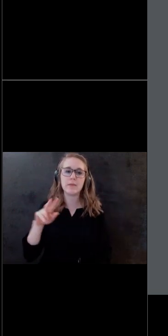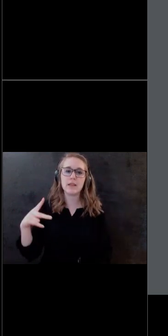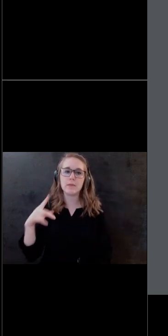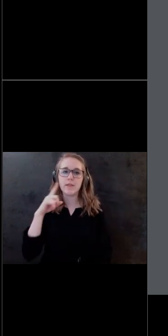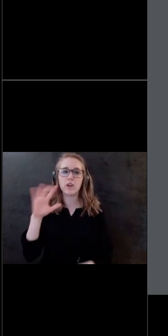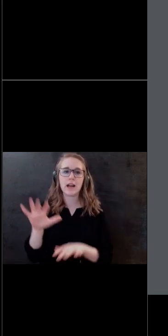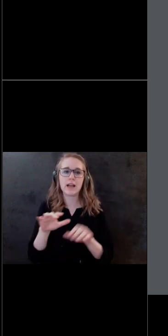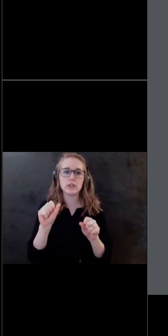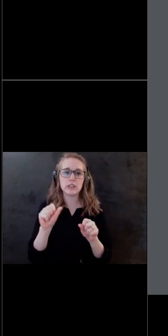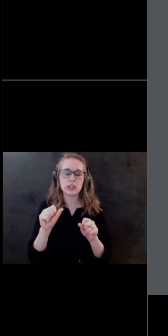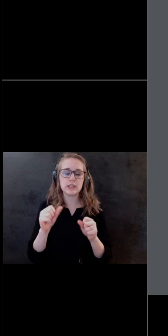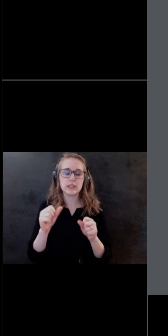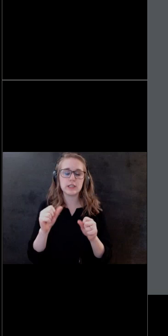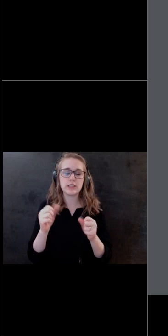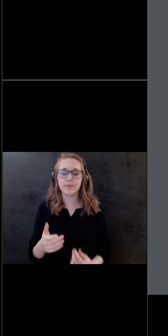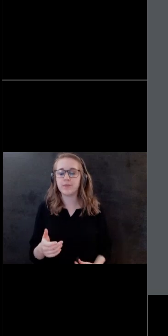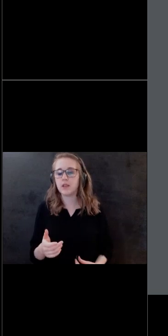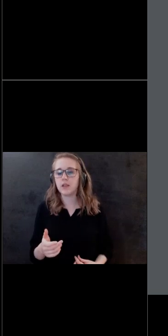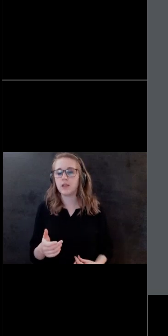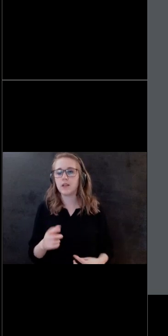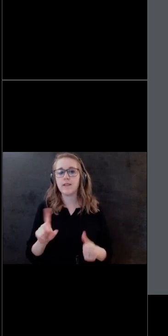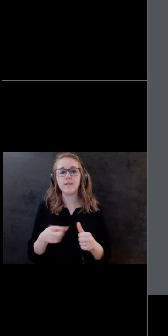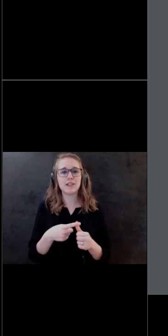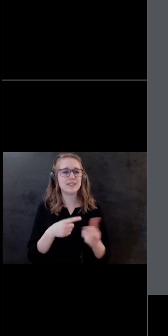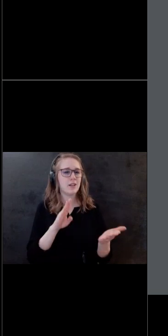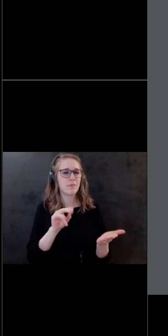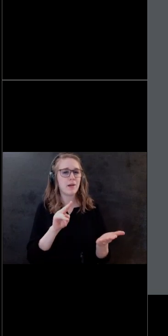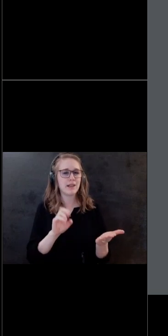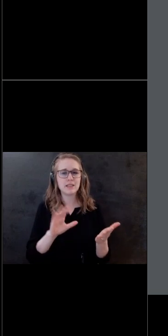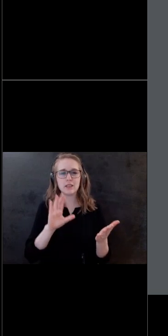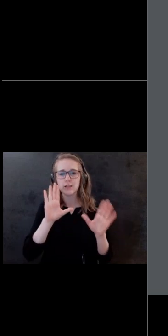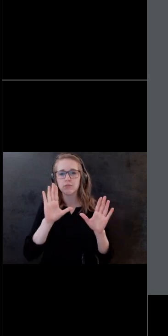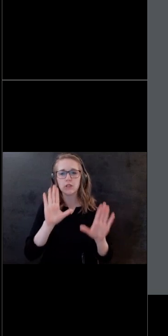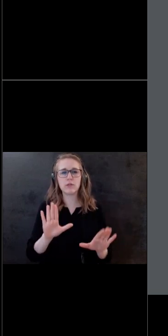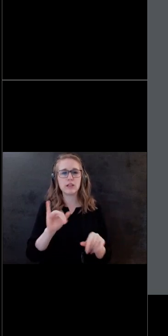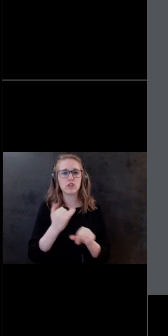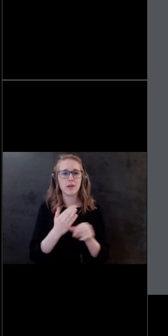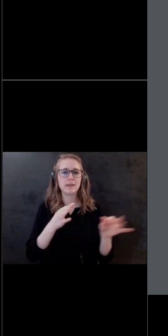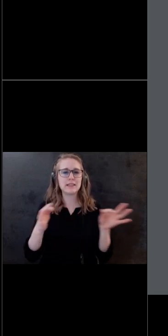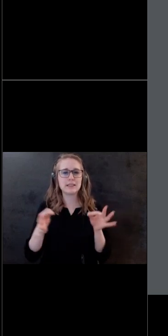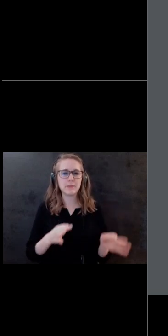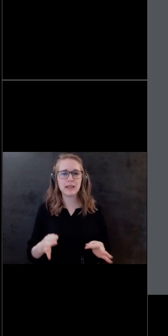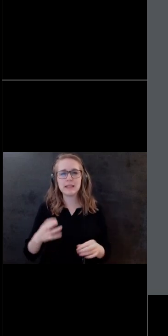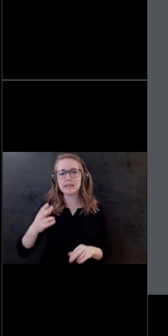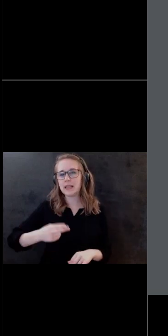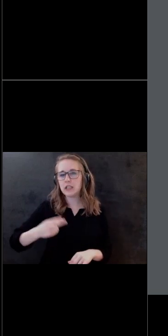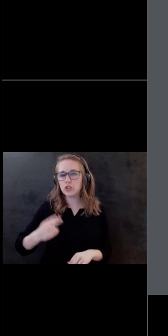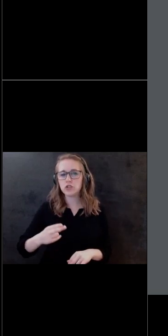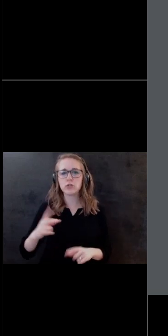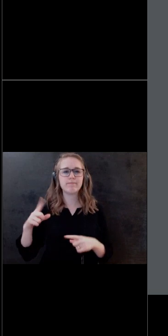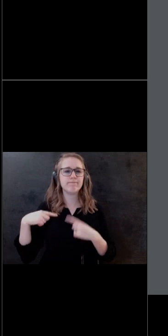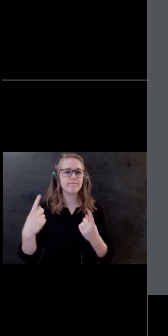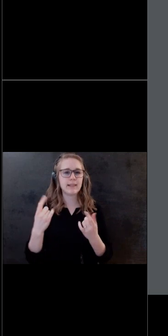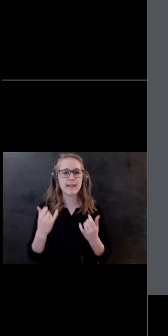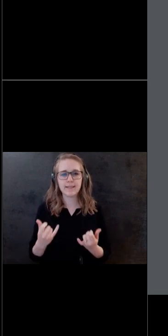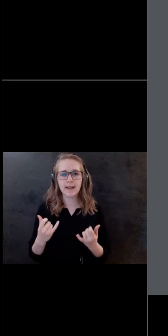Hyperion. But first of all, I think Bonnie did a good job of just explaining the history and where we are right now.